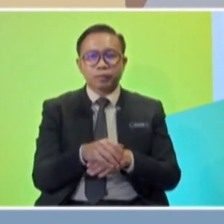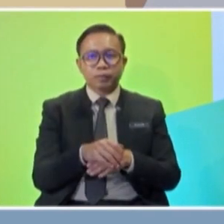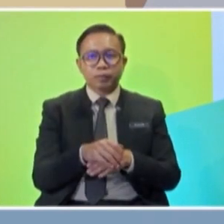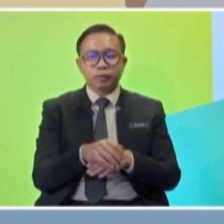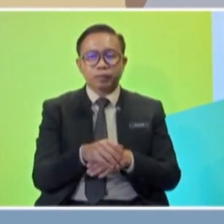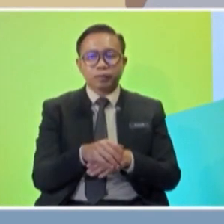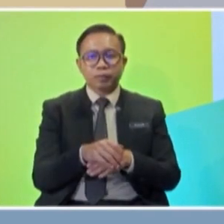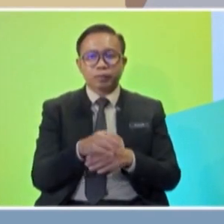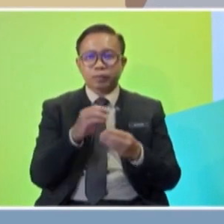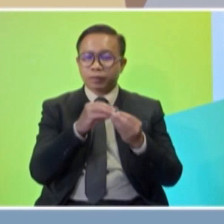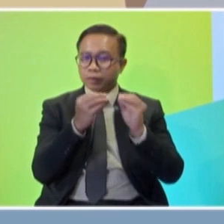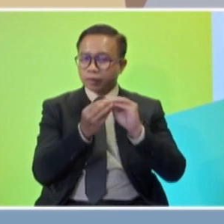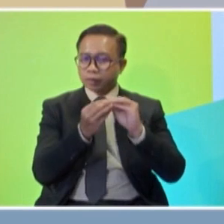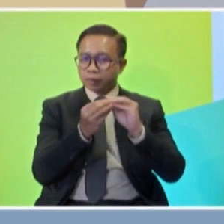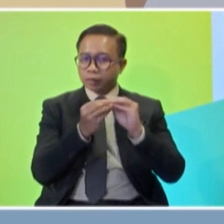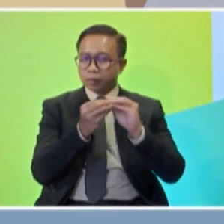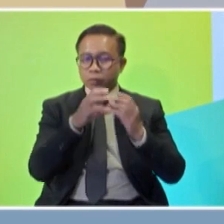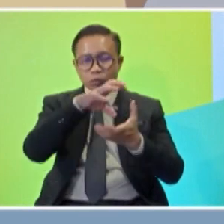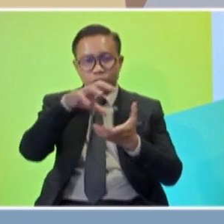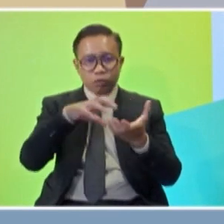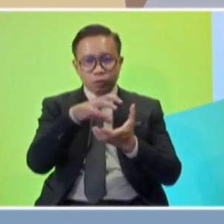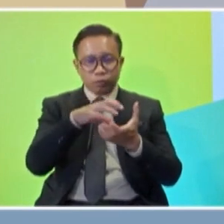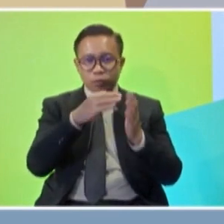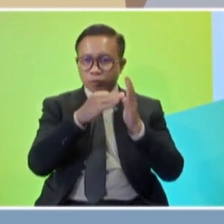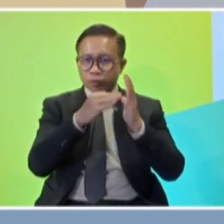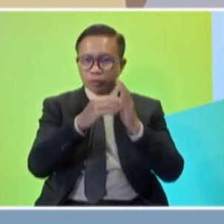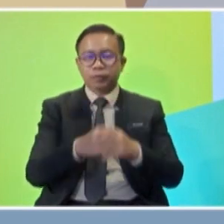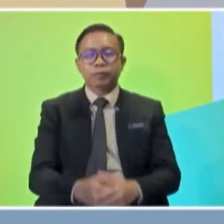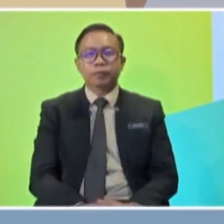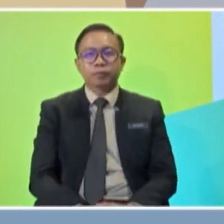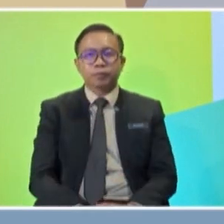You change the mixed number into improper fraction. Okay.